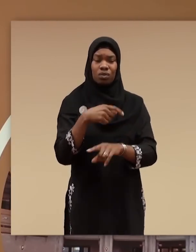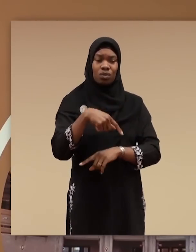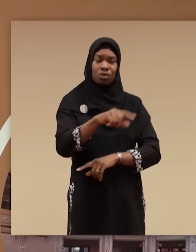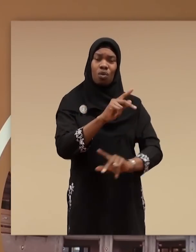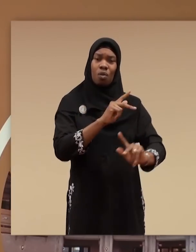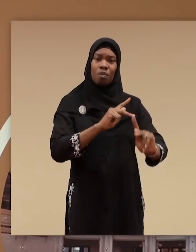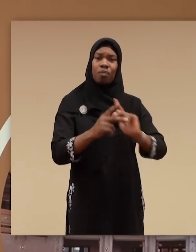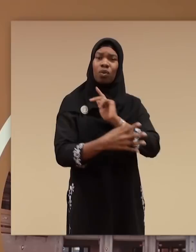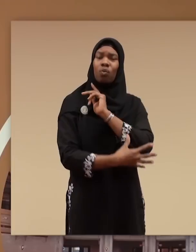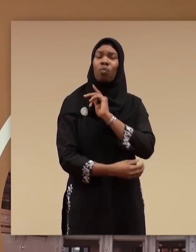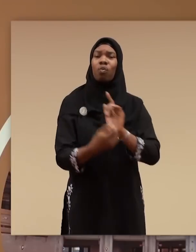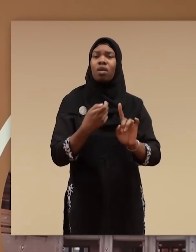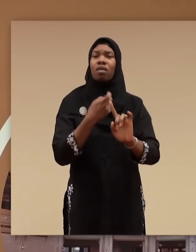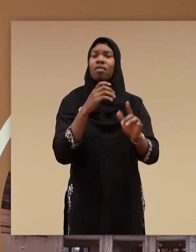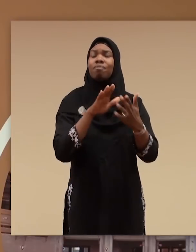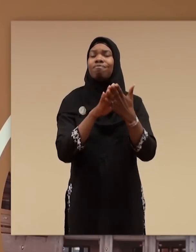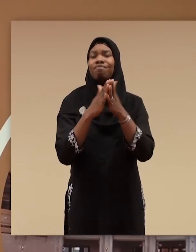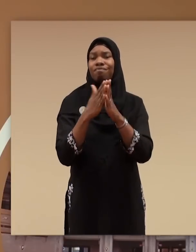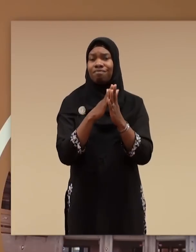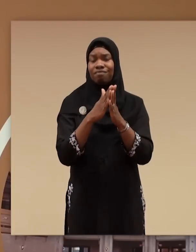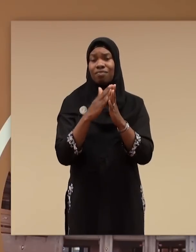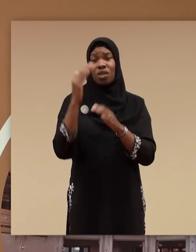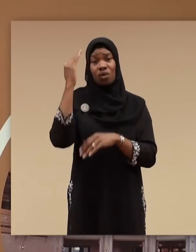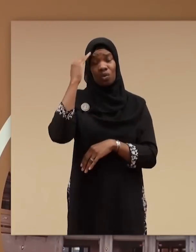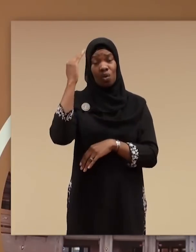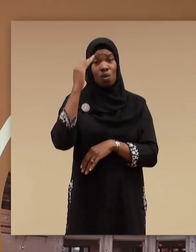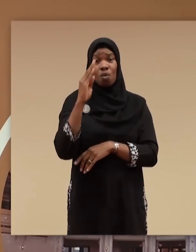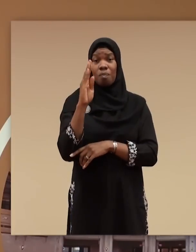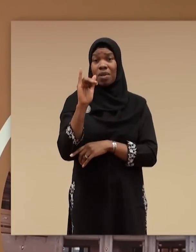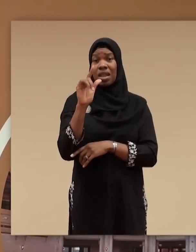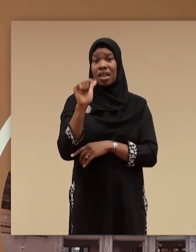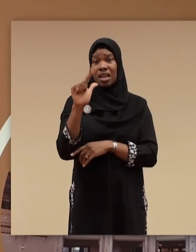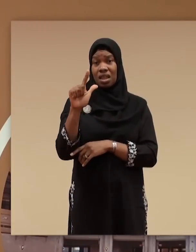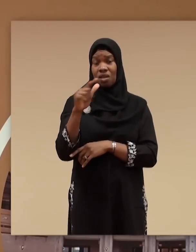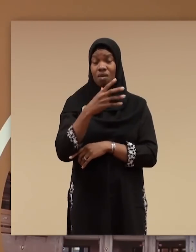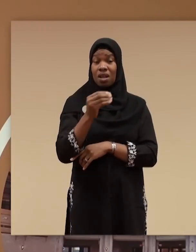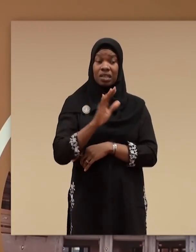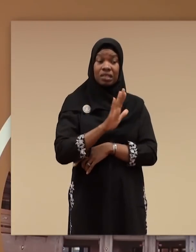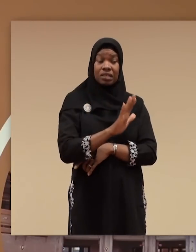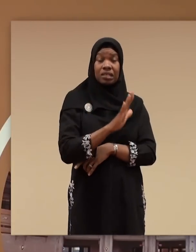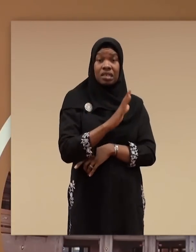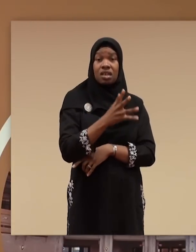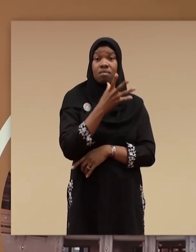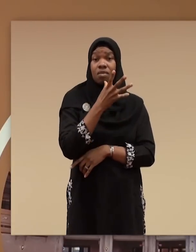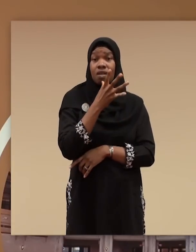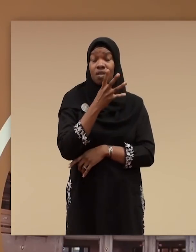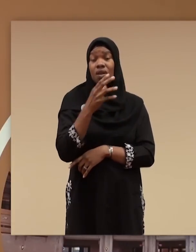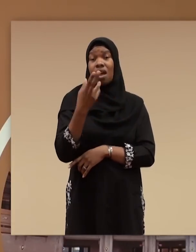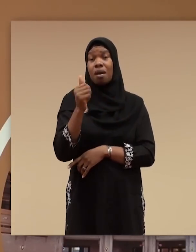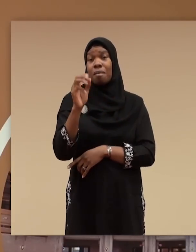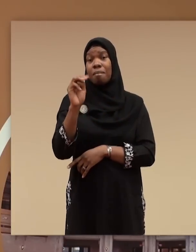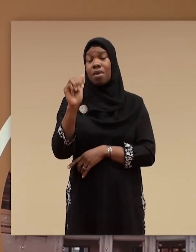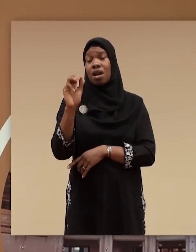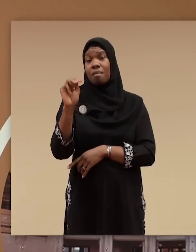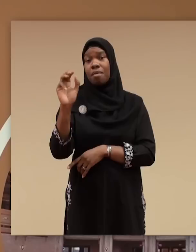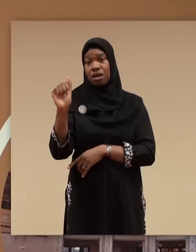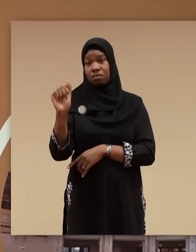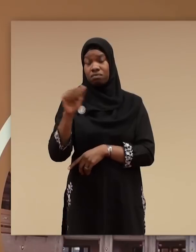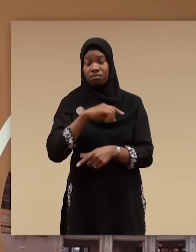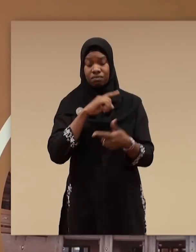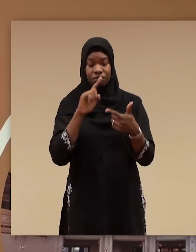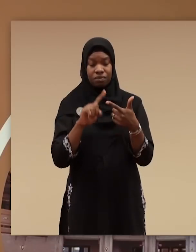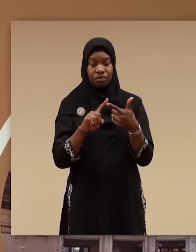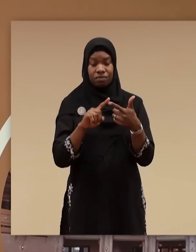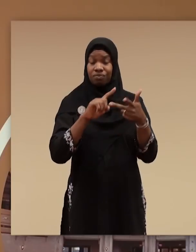Rabah and his mother Hamama. We mentioned the torture of Khabbab ibn